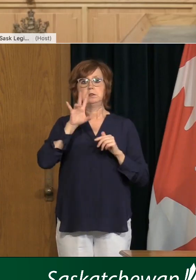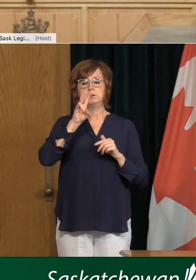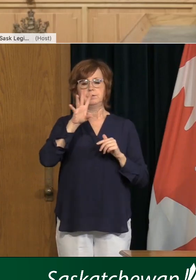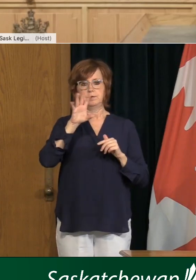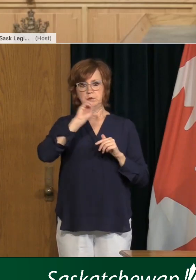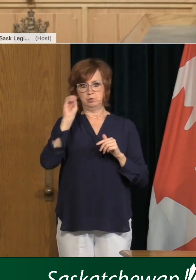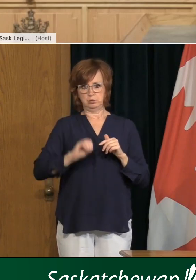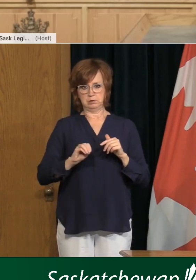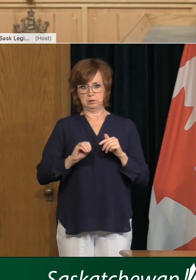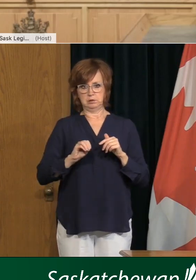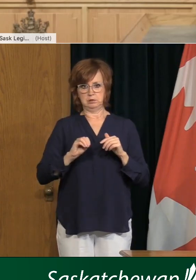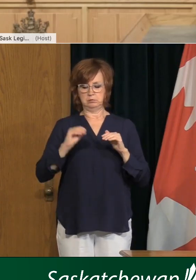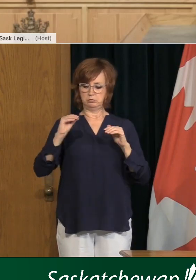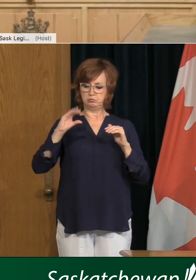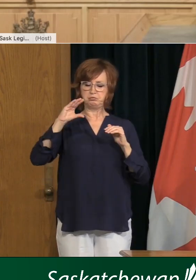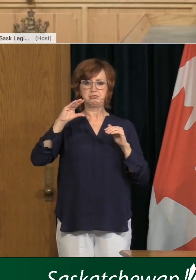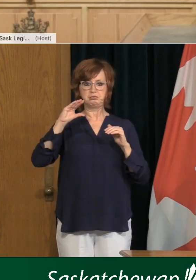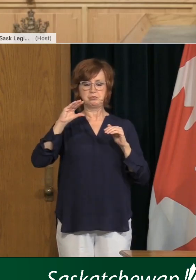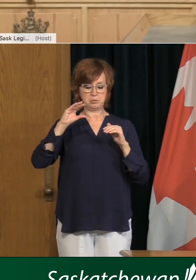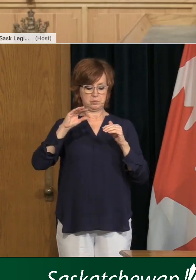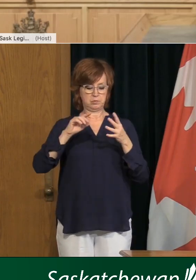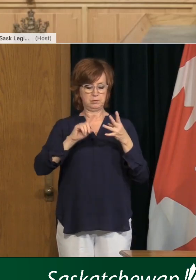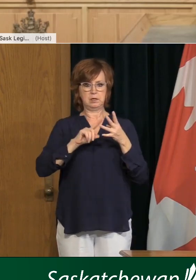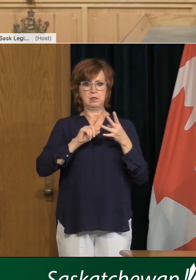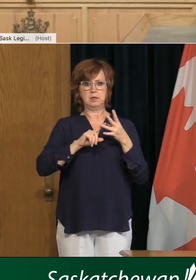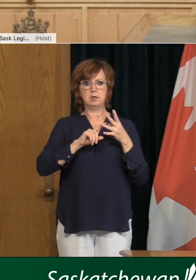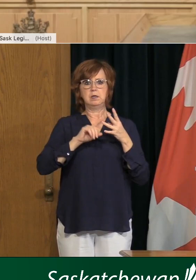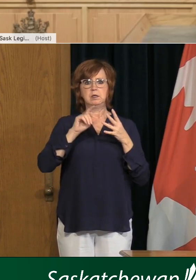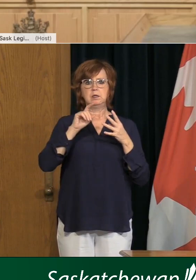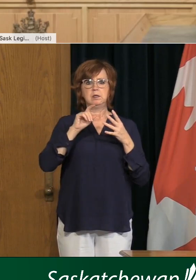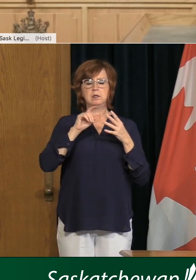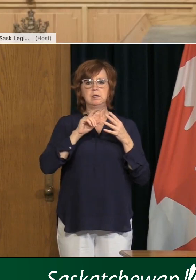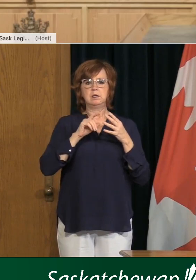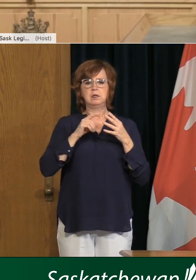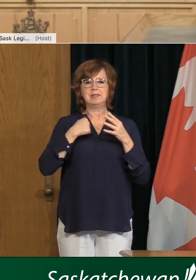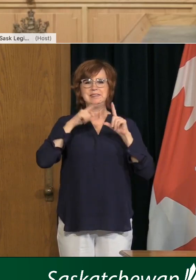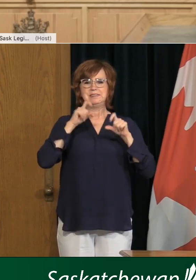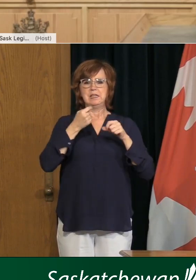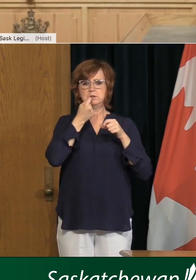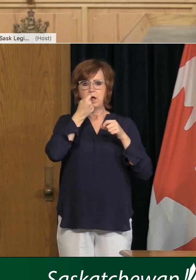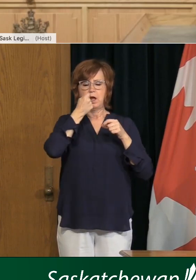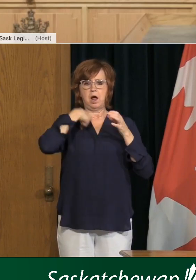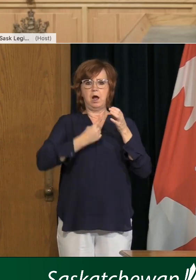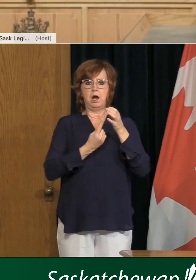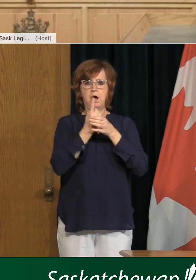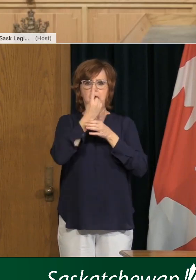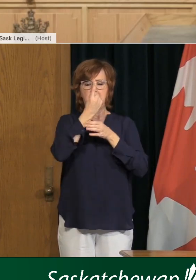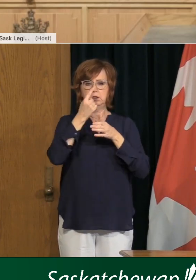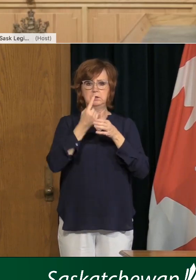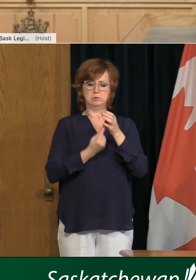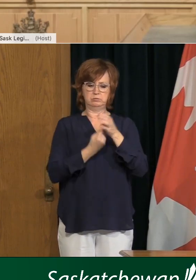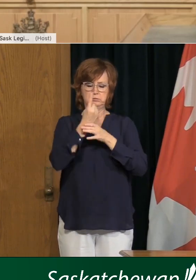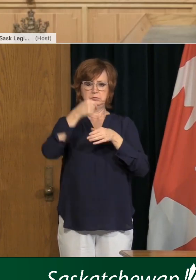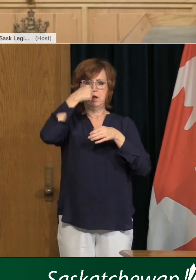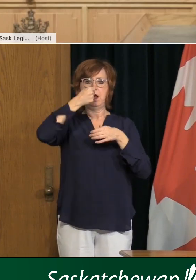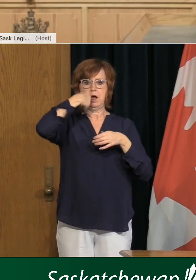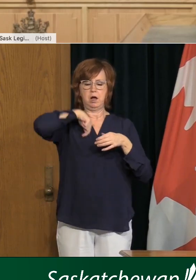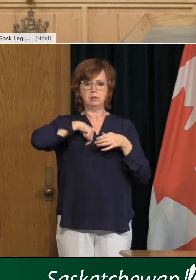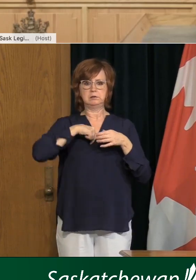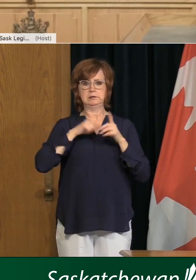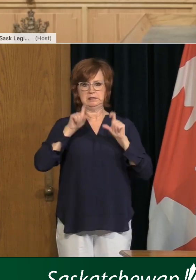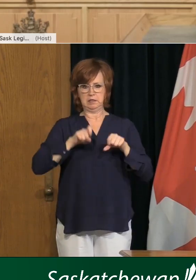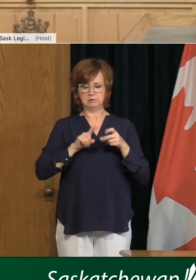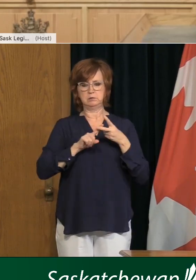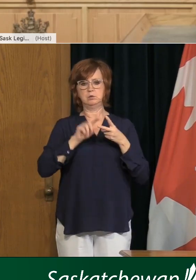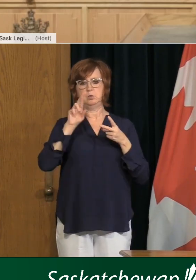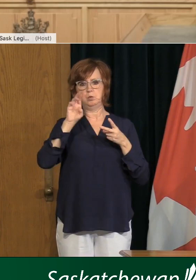of usual volume. Endoscopy services, physical medicine, rehabilitation, and other therapies will also